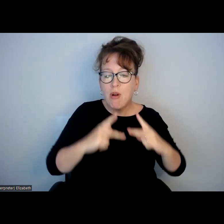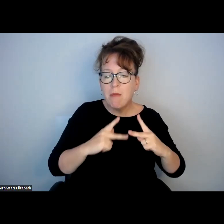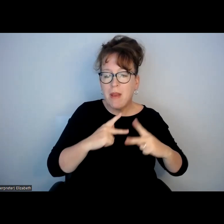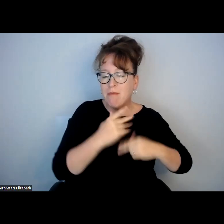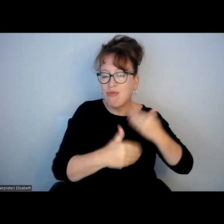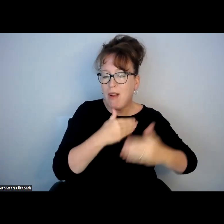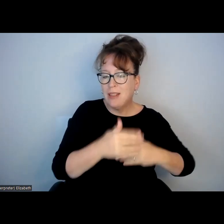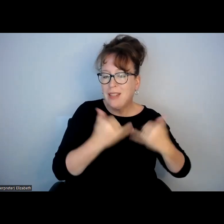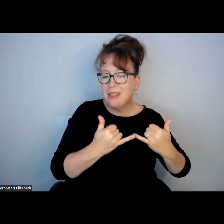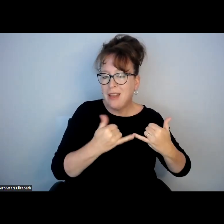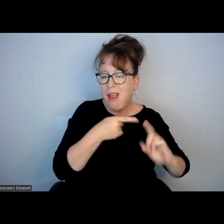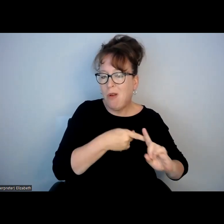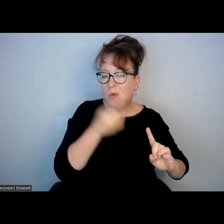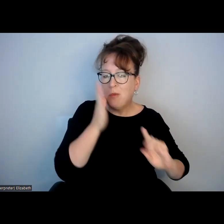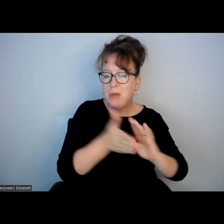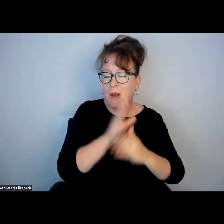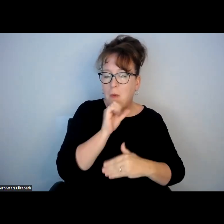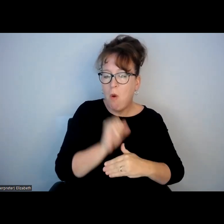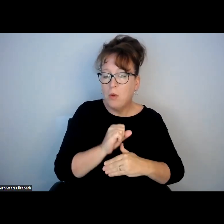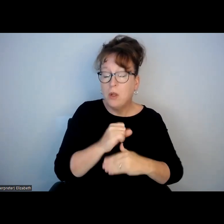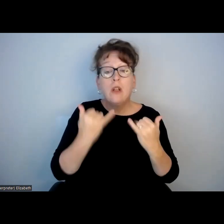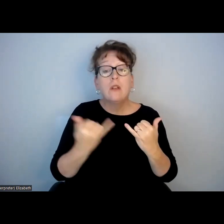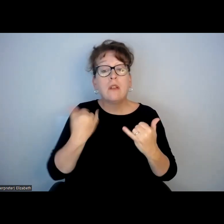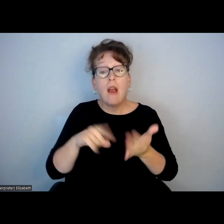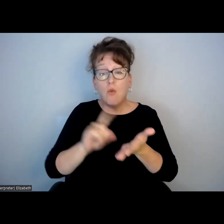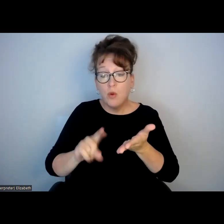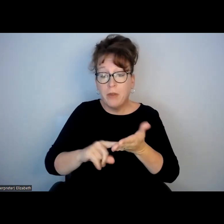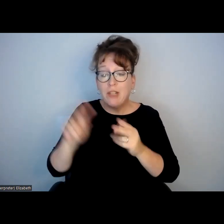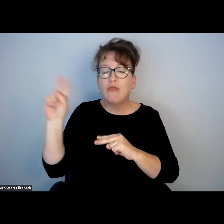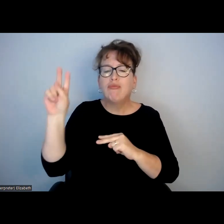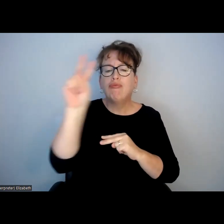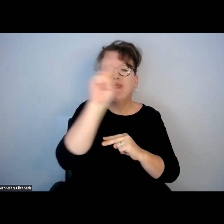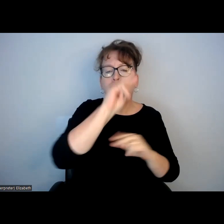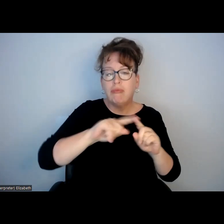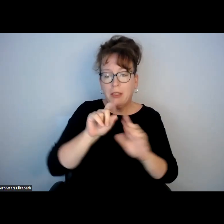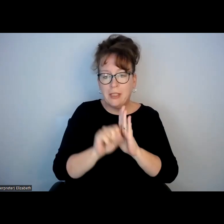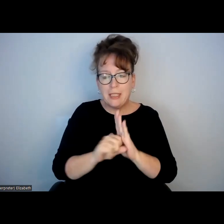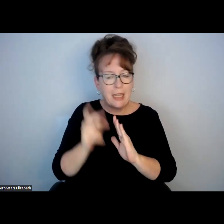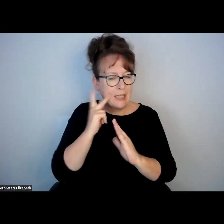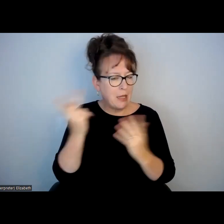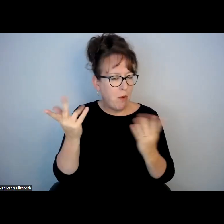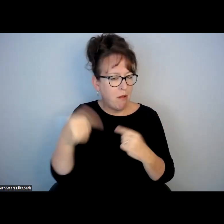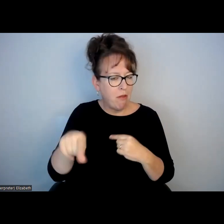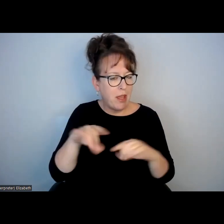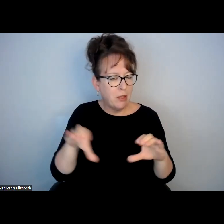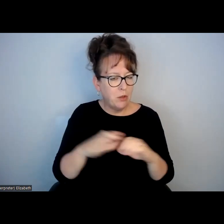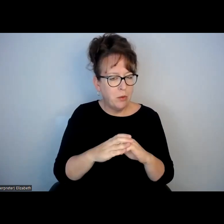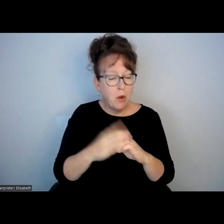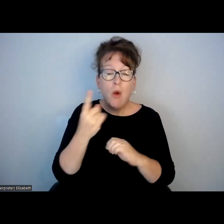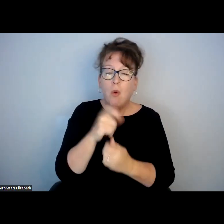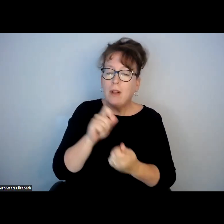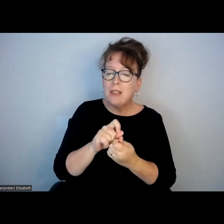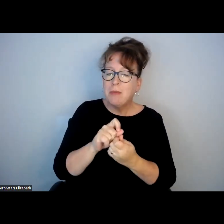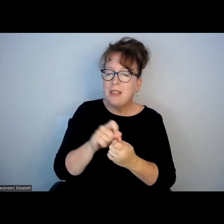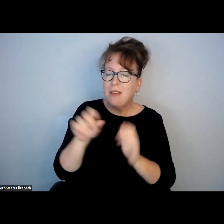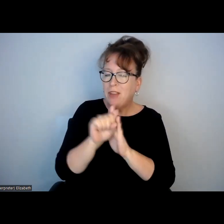looking at what other jurisdictions have done, what other states have done. Particularly a couple models that come to mind are what's going on in